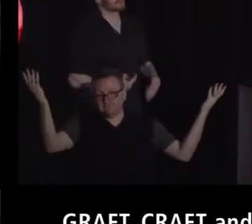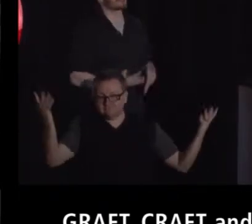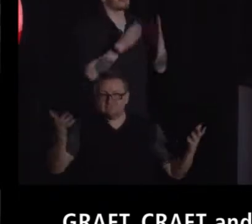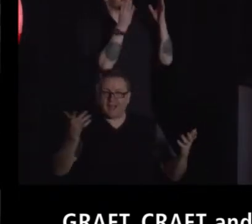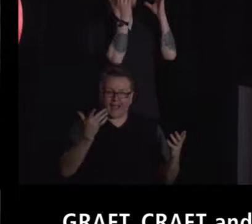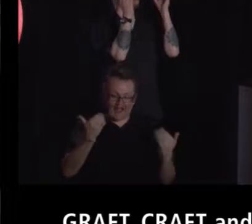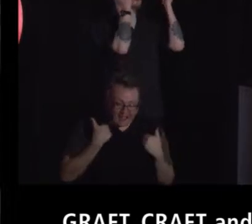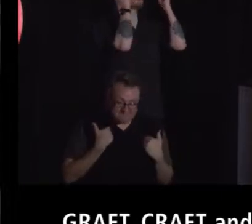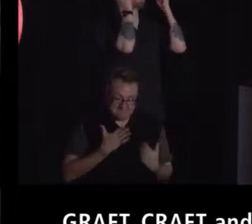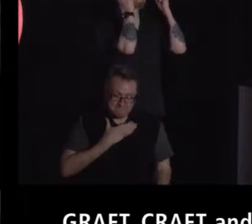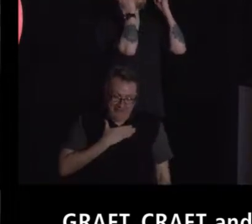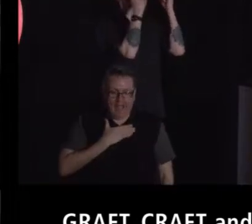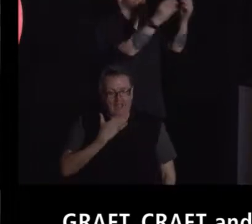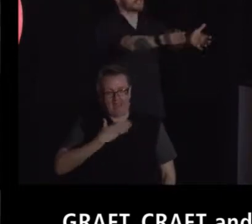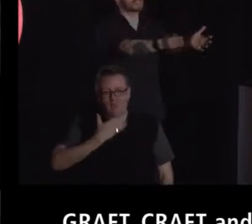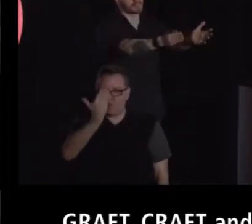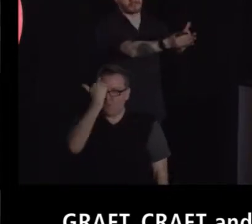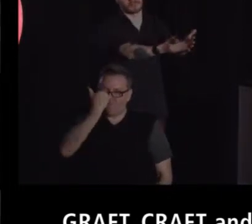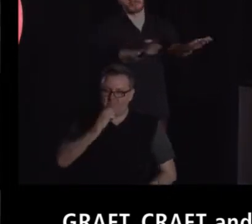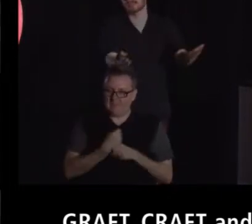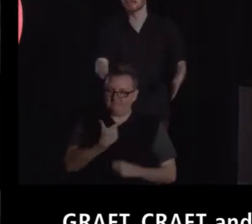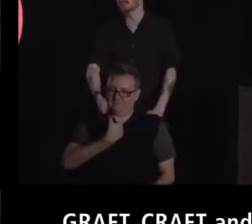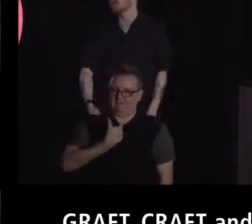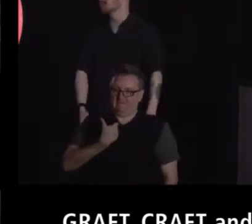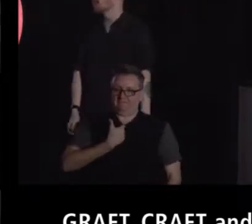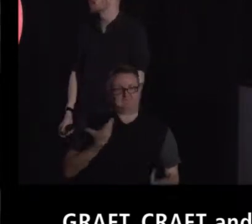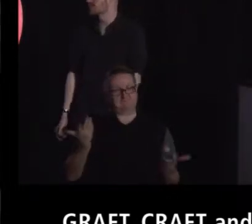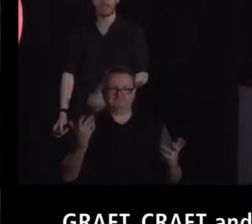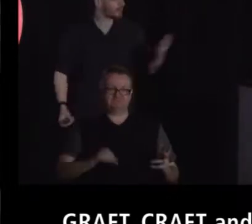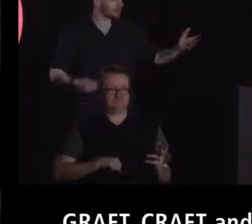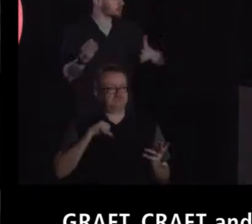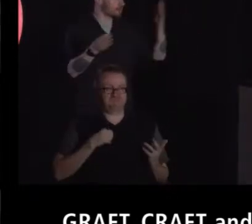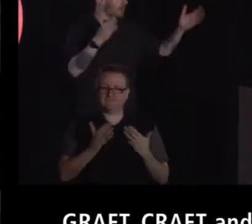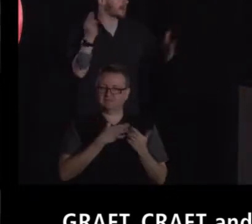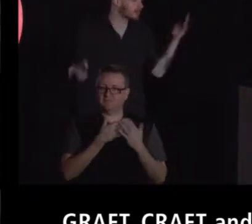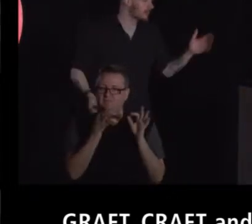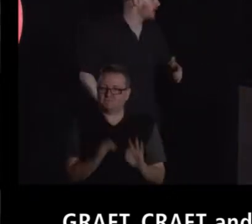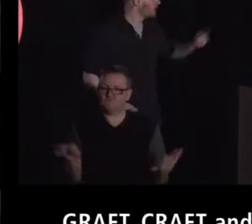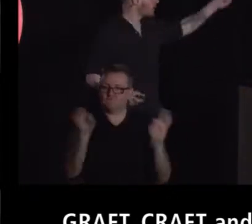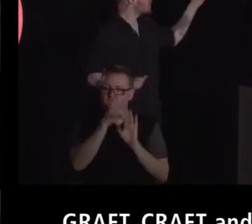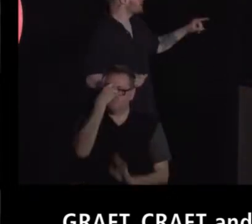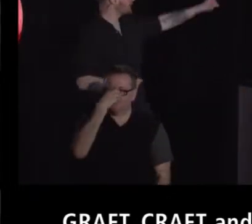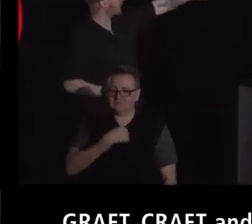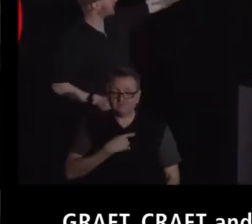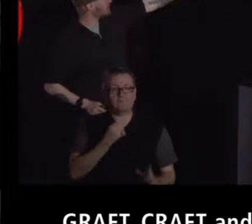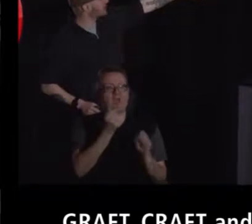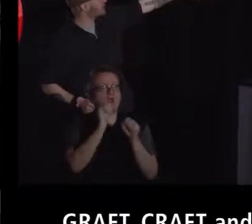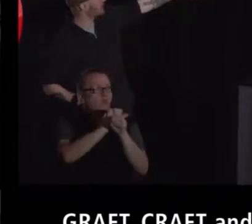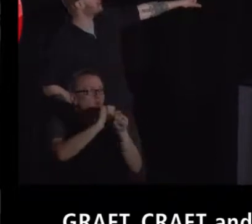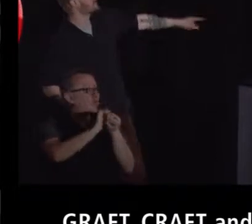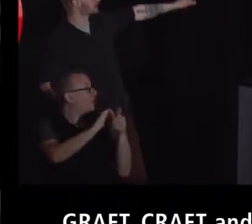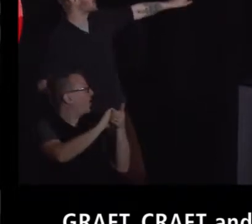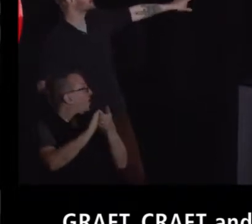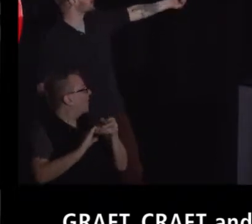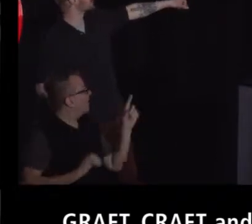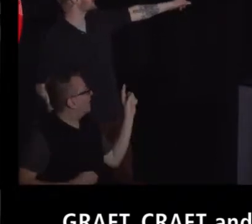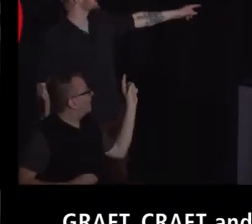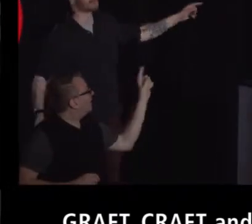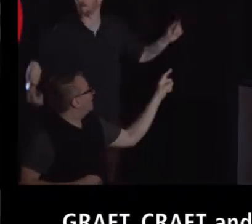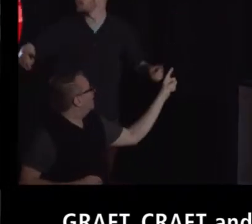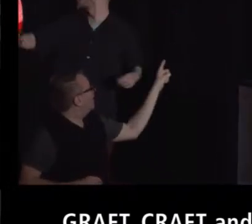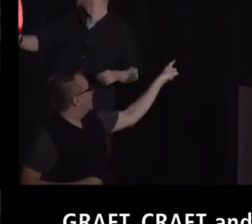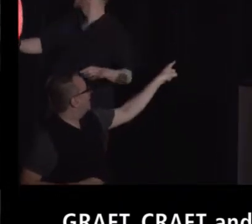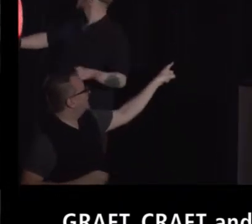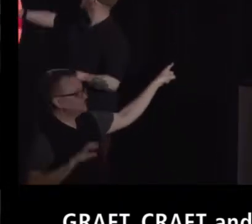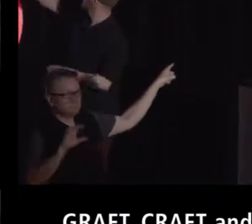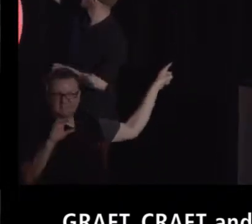physical thing and just of pursuing something is a wonderful thing. So I've just tried, and I work with people like this dude on the left. Is a giant droplet.